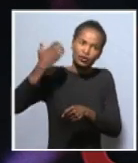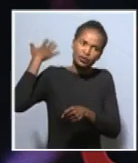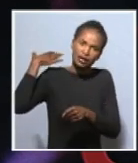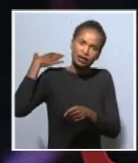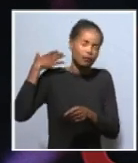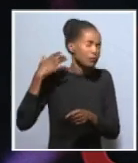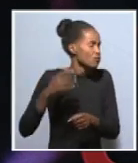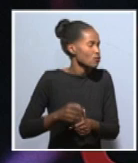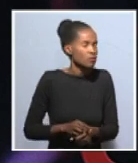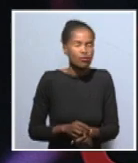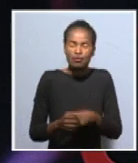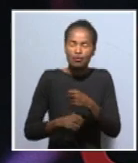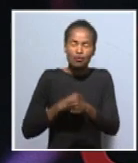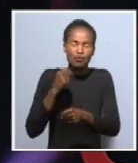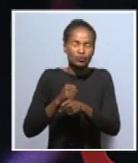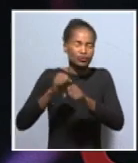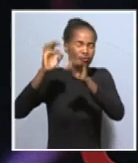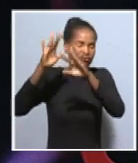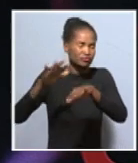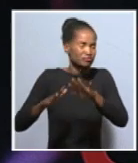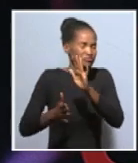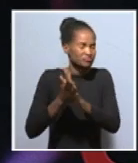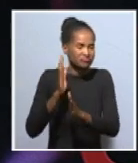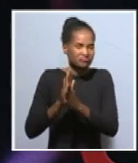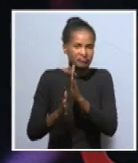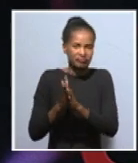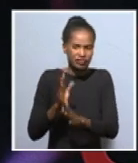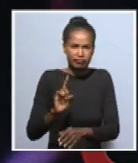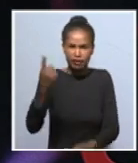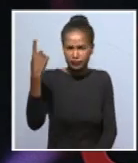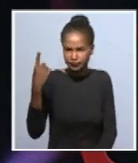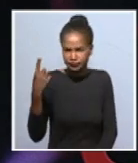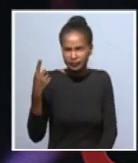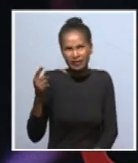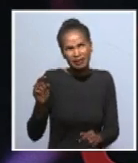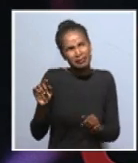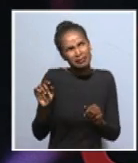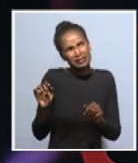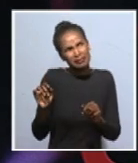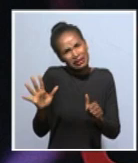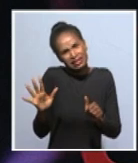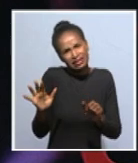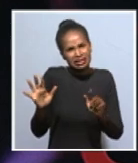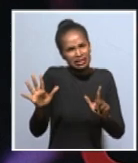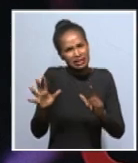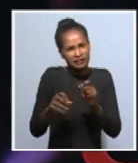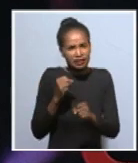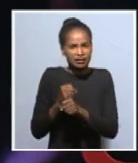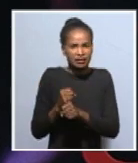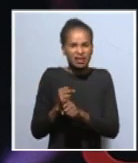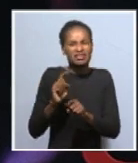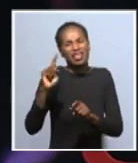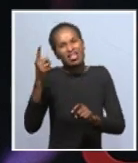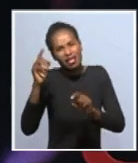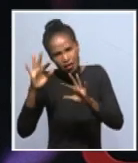severest drought in many years, and in the last 6 to 7 years, you have variable